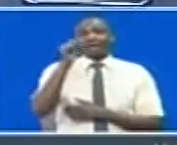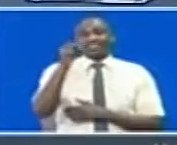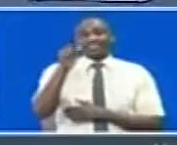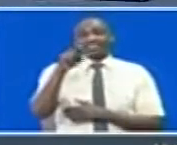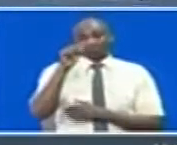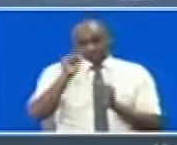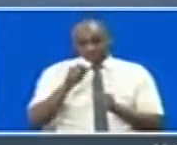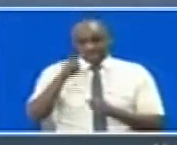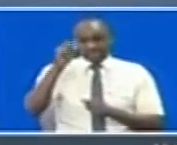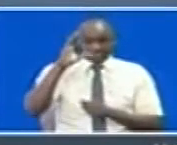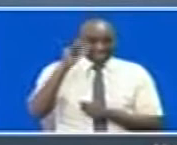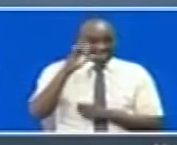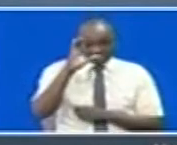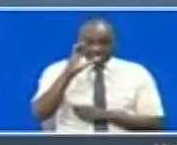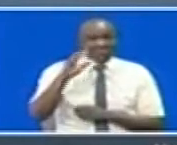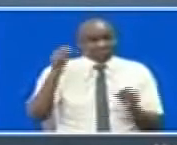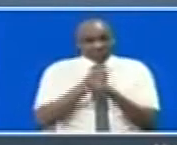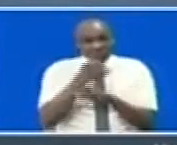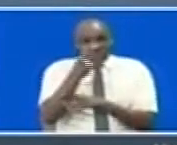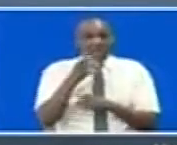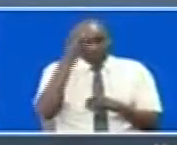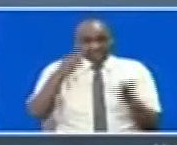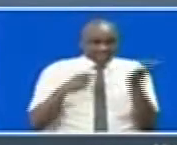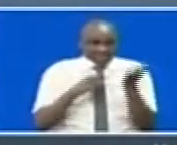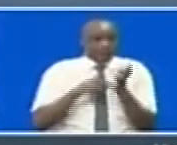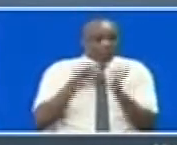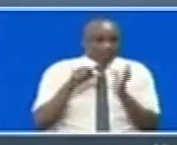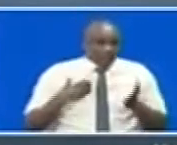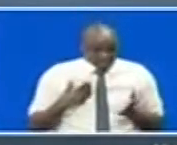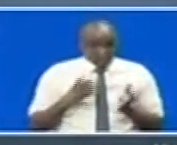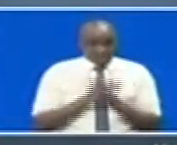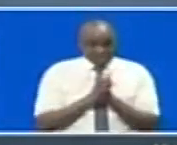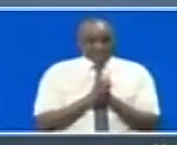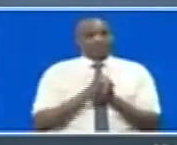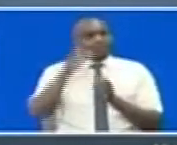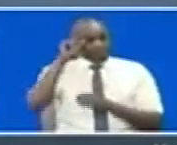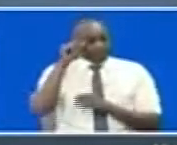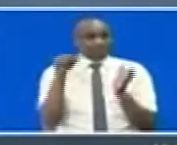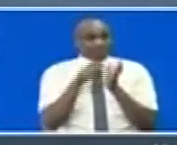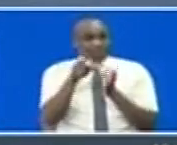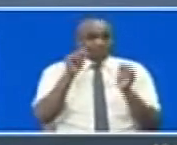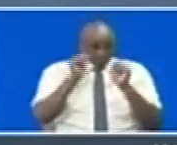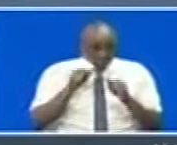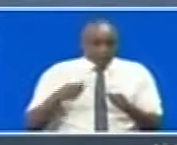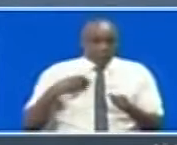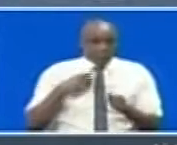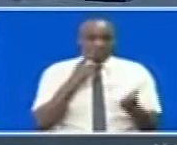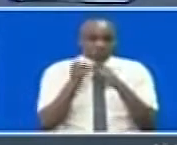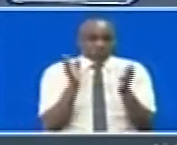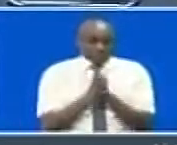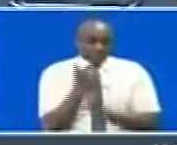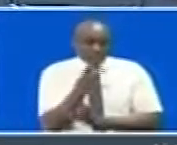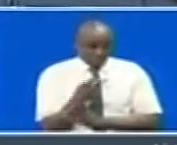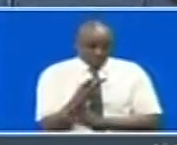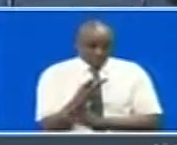will not be making it with us due to a technical hitch with our studios in Mombasa, but we'll definitely have a robust conversation nonetheless.